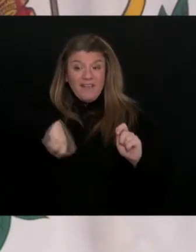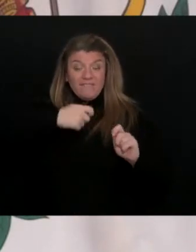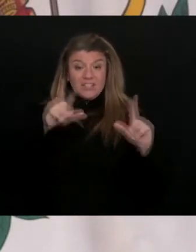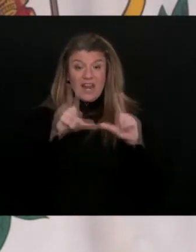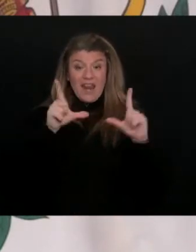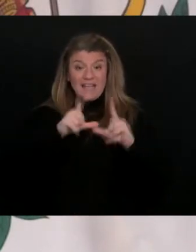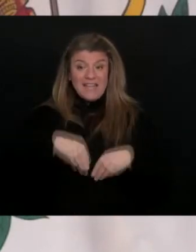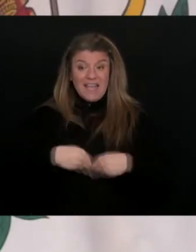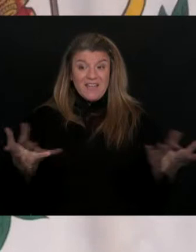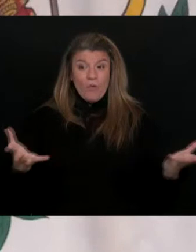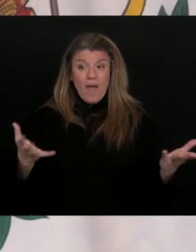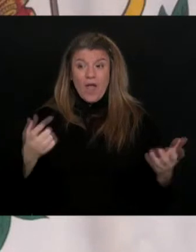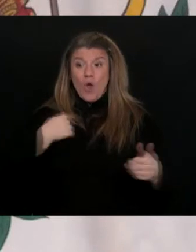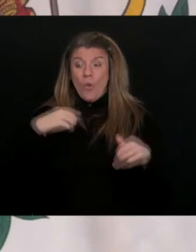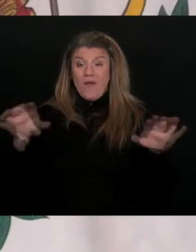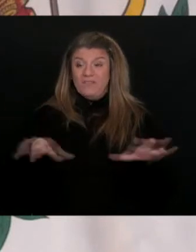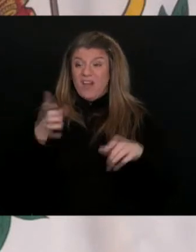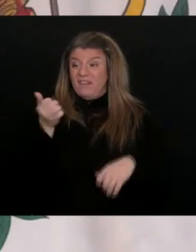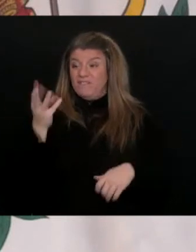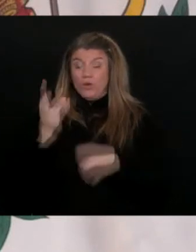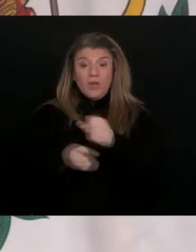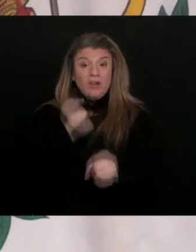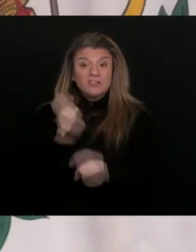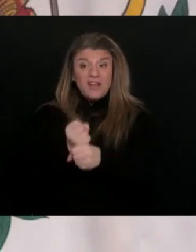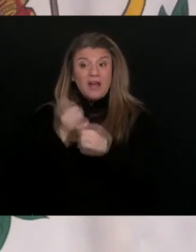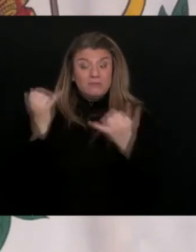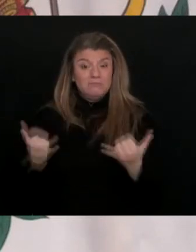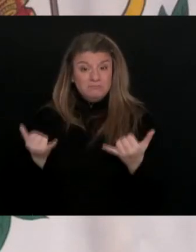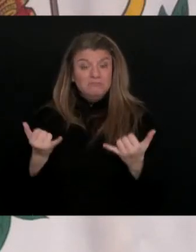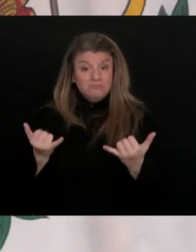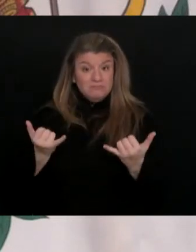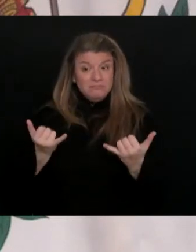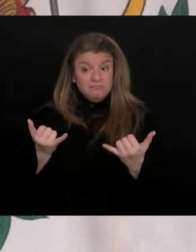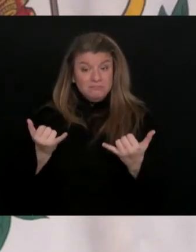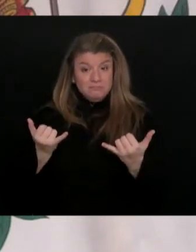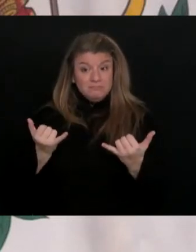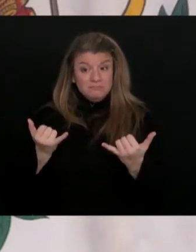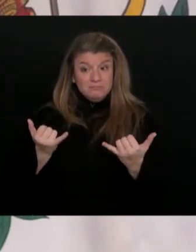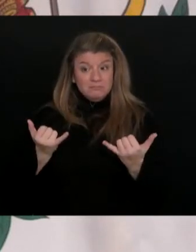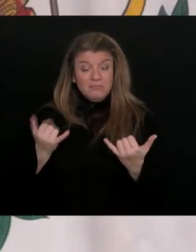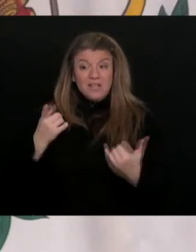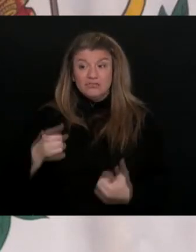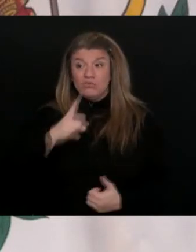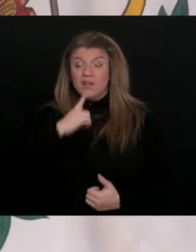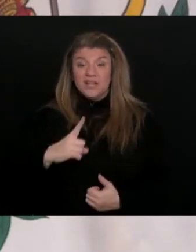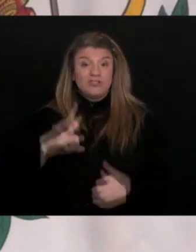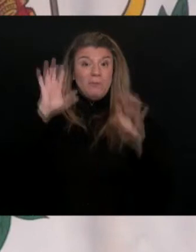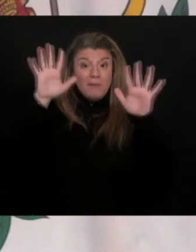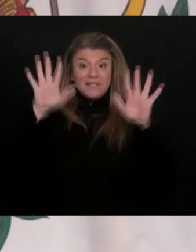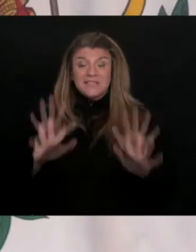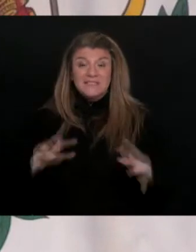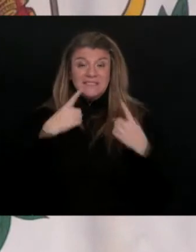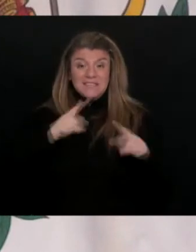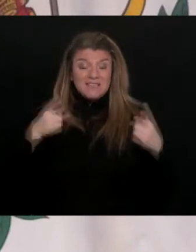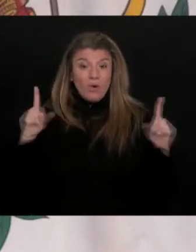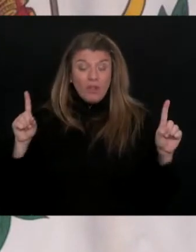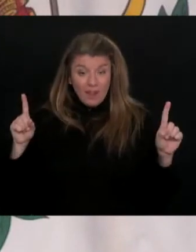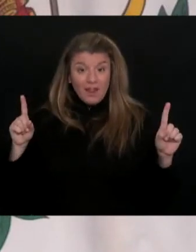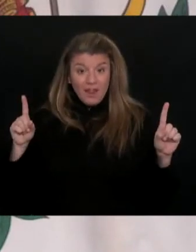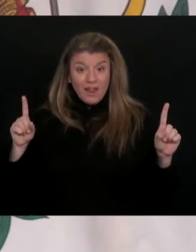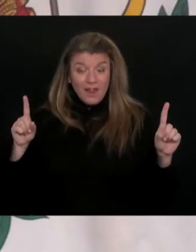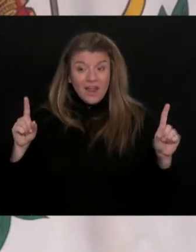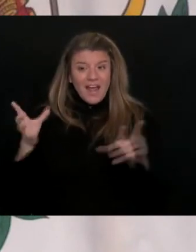we've done this in, a couple years in a row, and, it has been tremendously successful